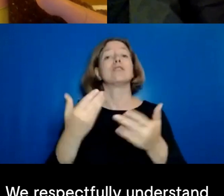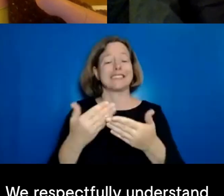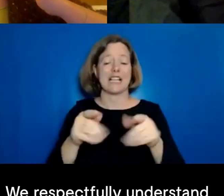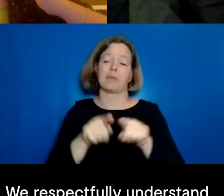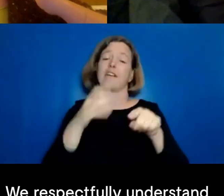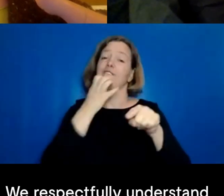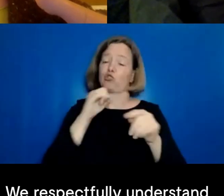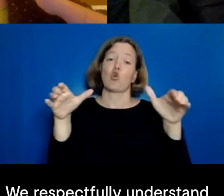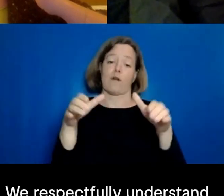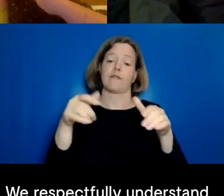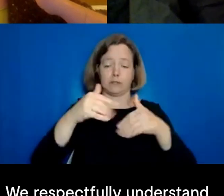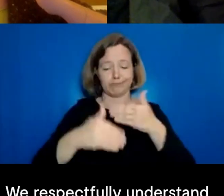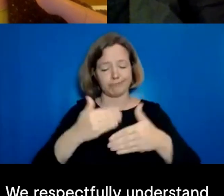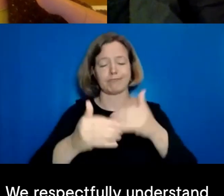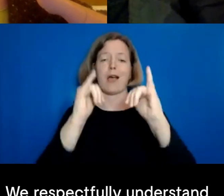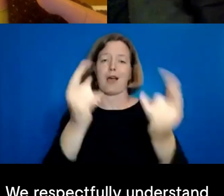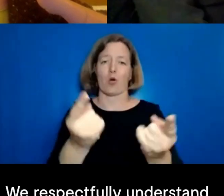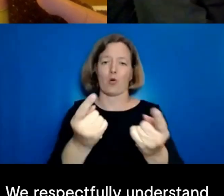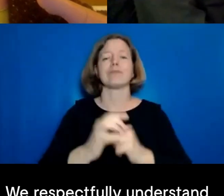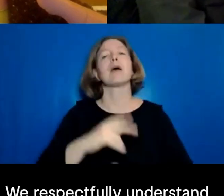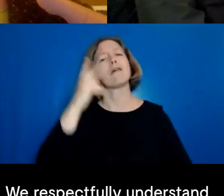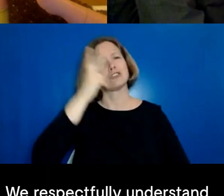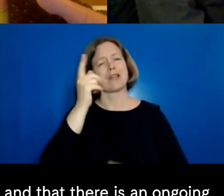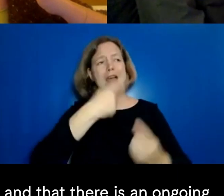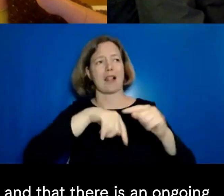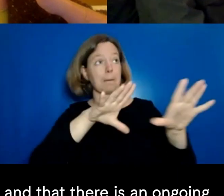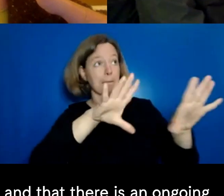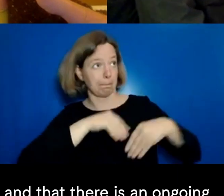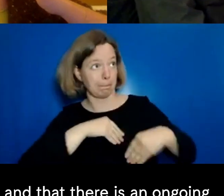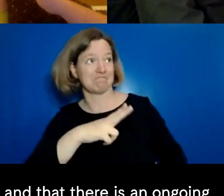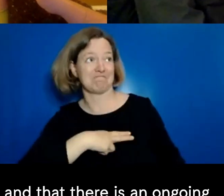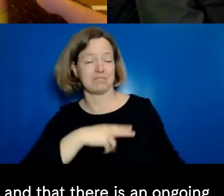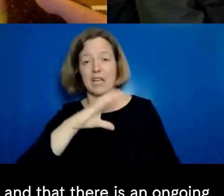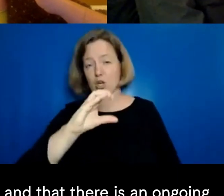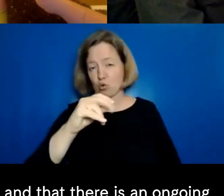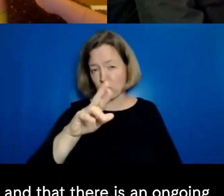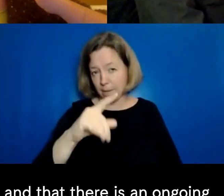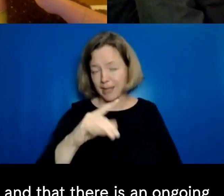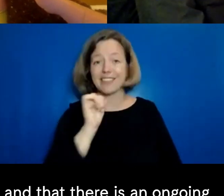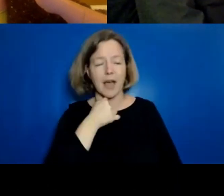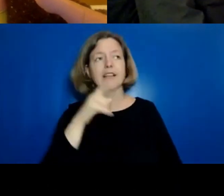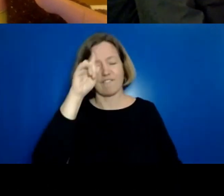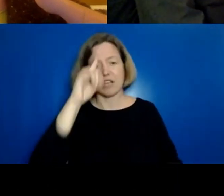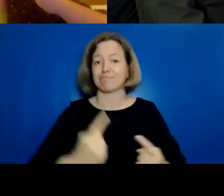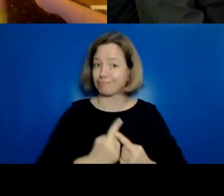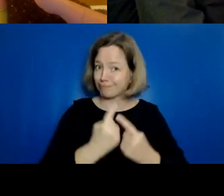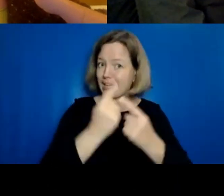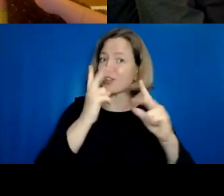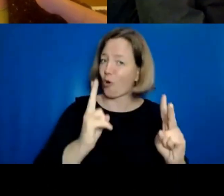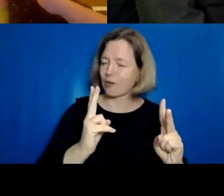We respectfully understand that this term is not used by all of us and that there is an ongoing discourse around its use.